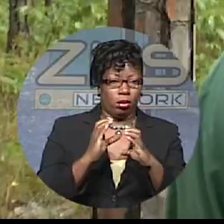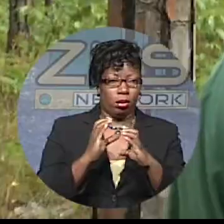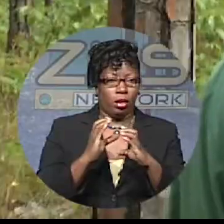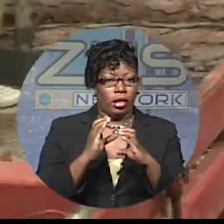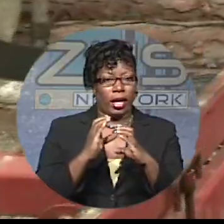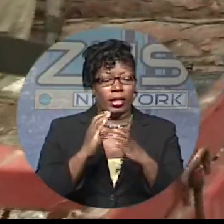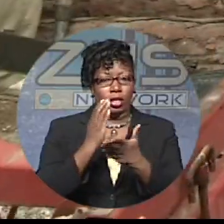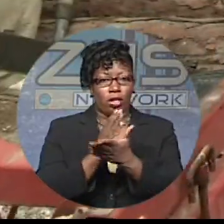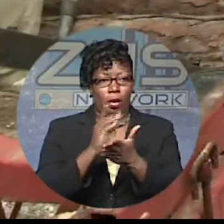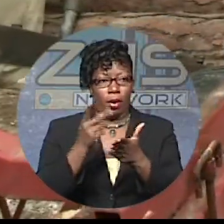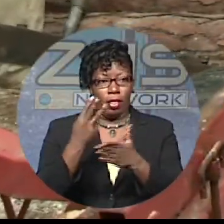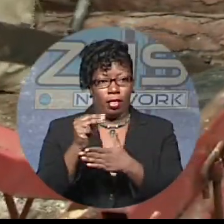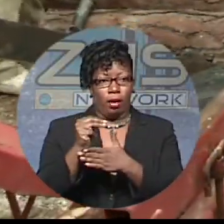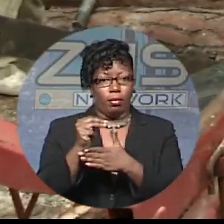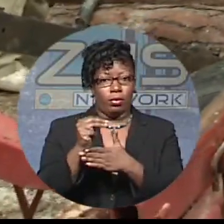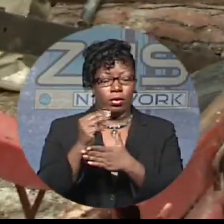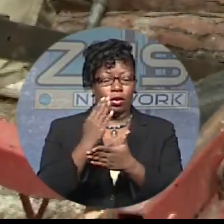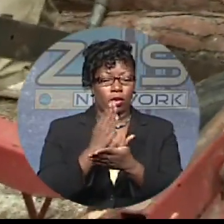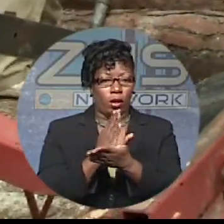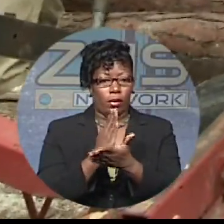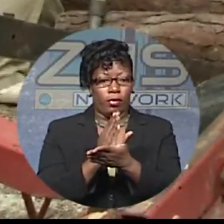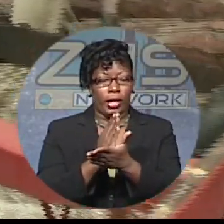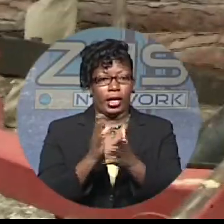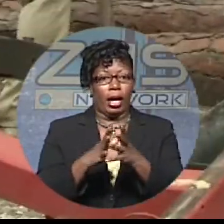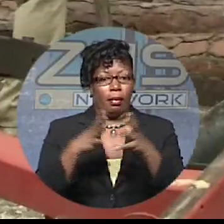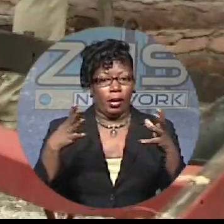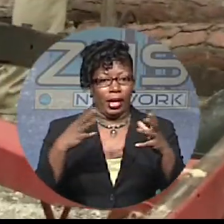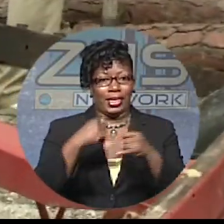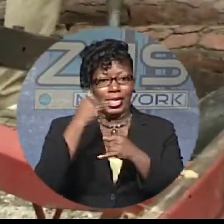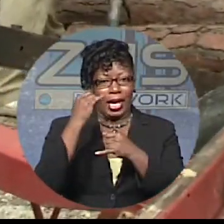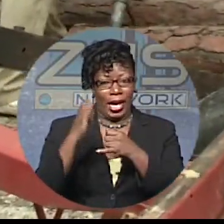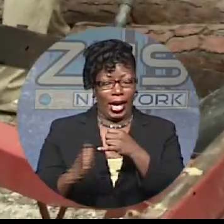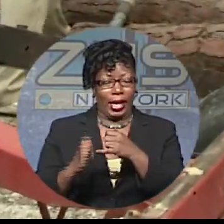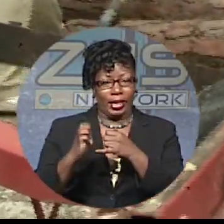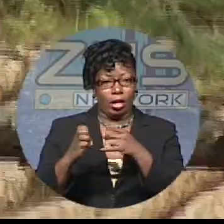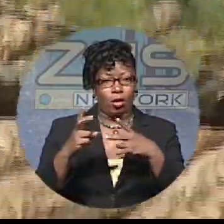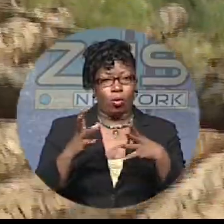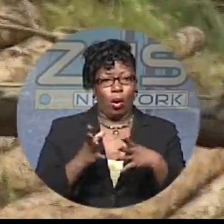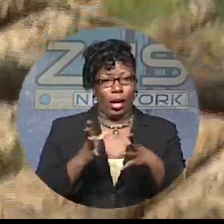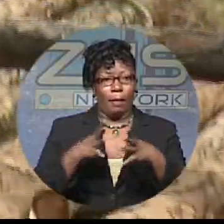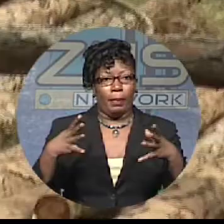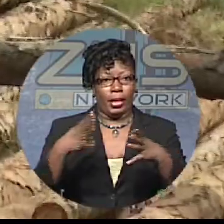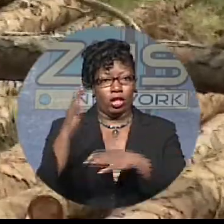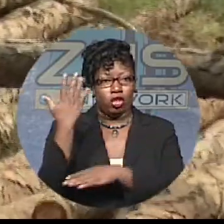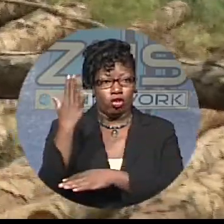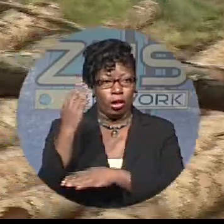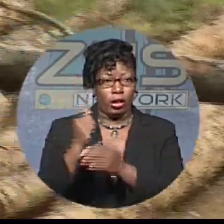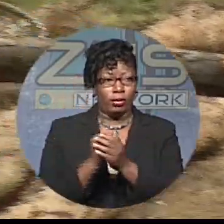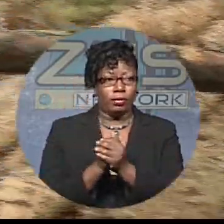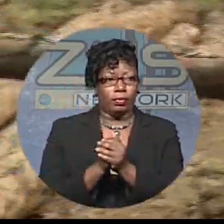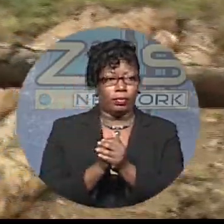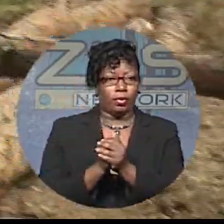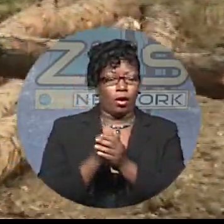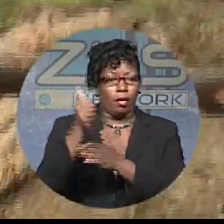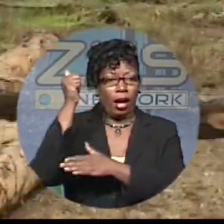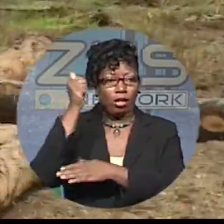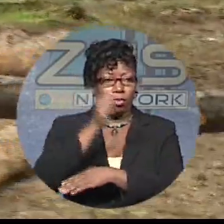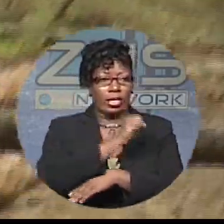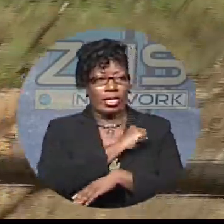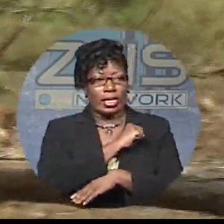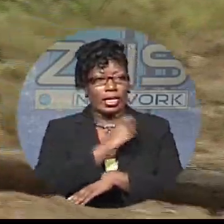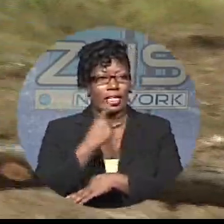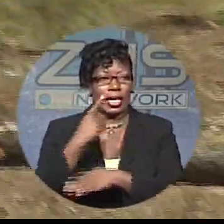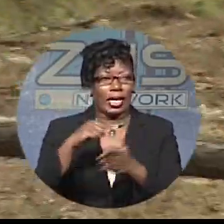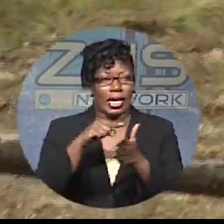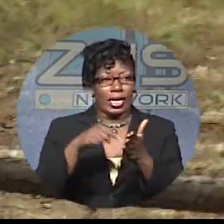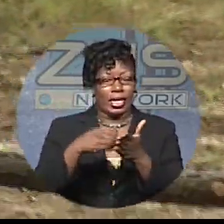from getting bigger, because what we want in the end as a final product is a big tree. Meanwhile, consultant Arian Silken says